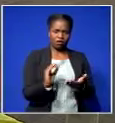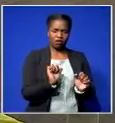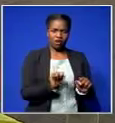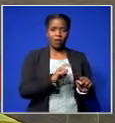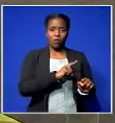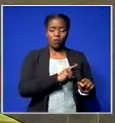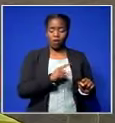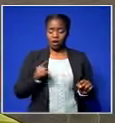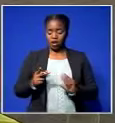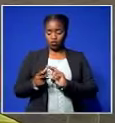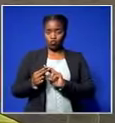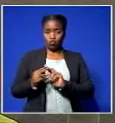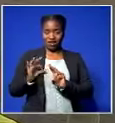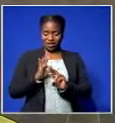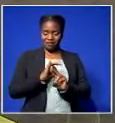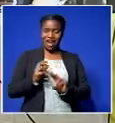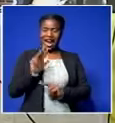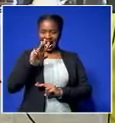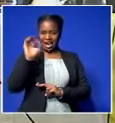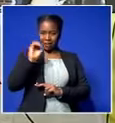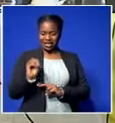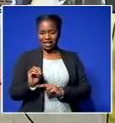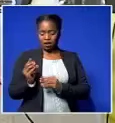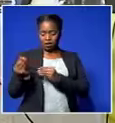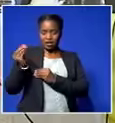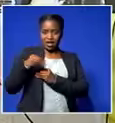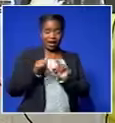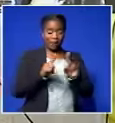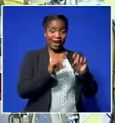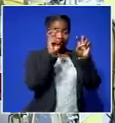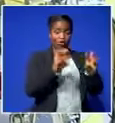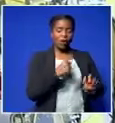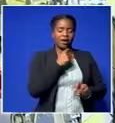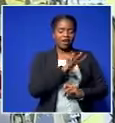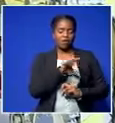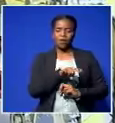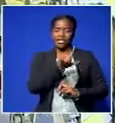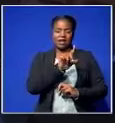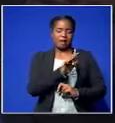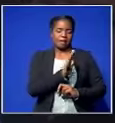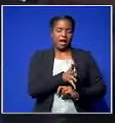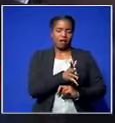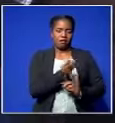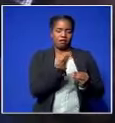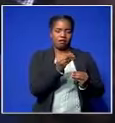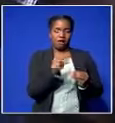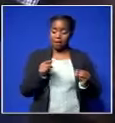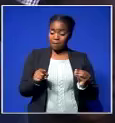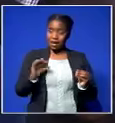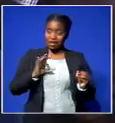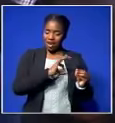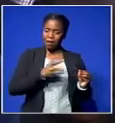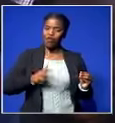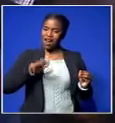a 9% salary hike. The power utility offering 4.7%. We have become experts since